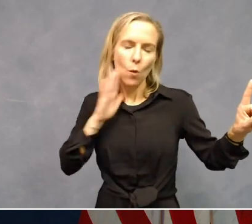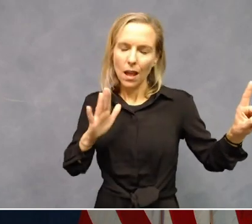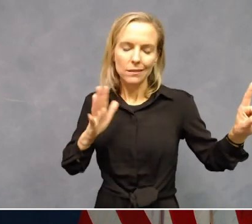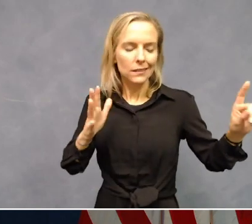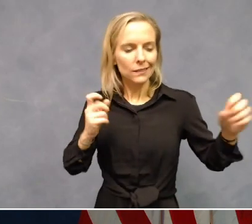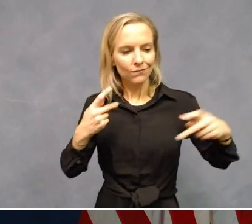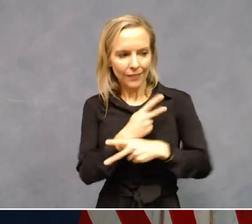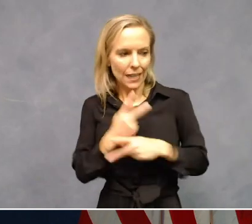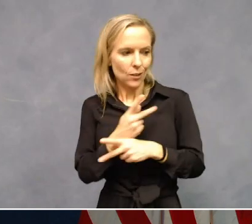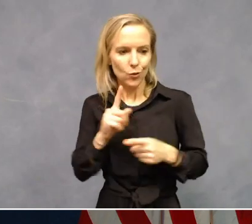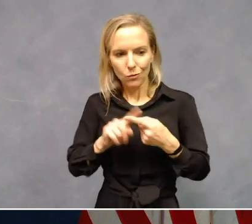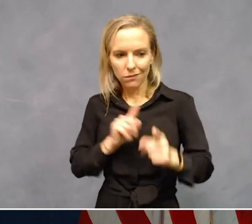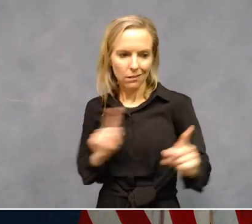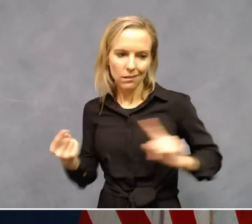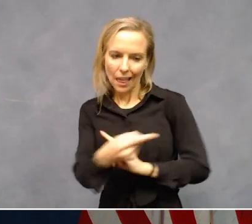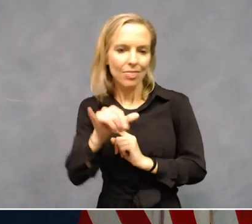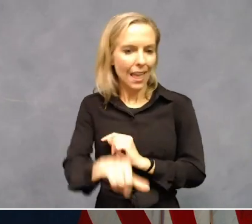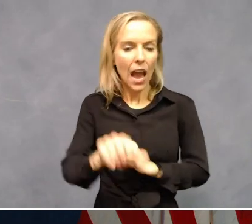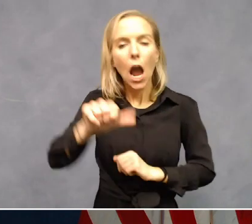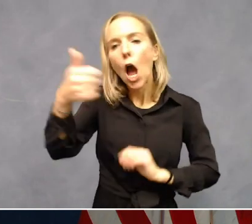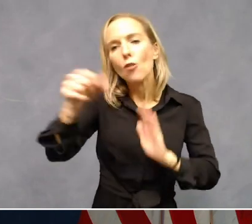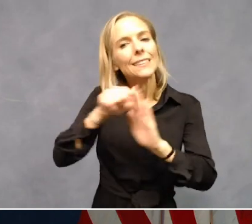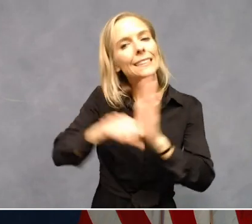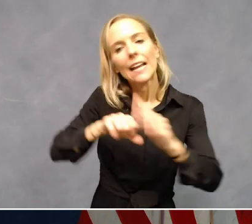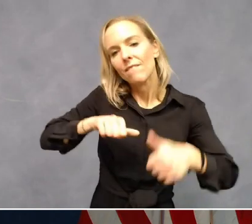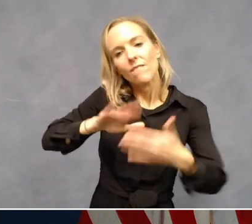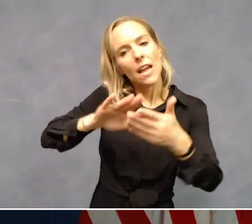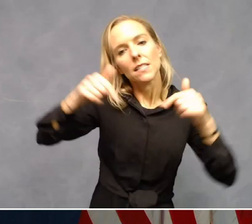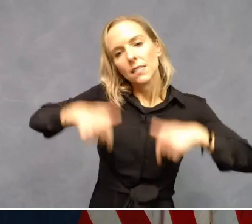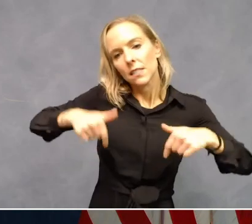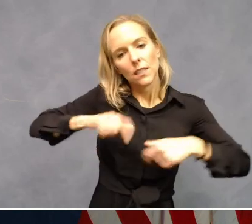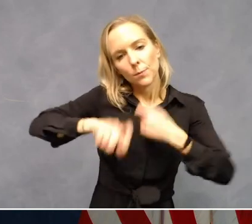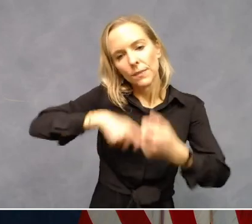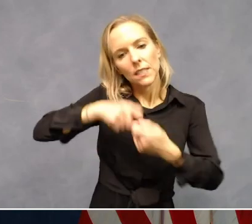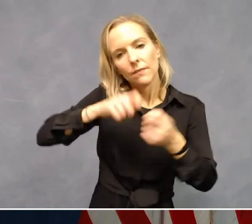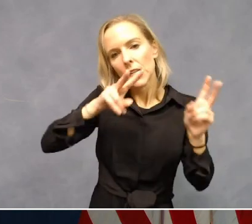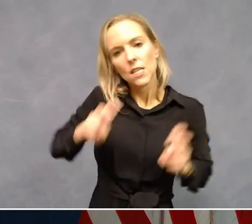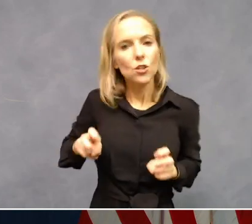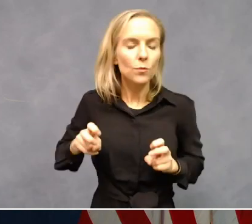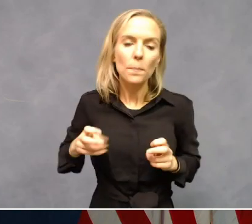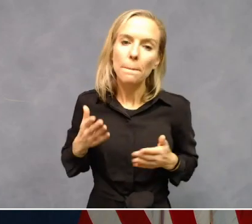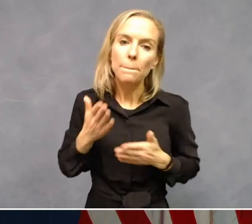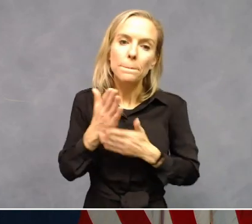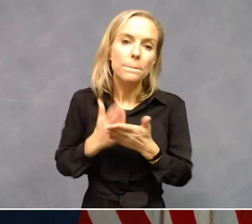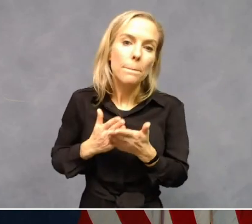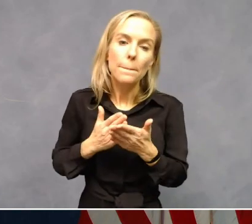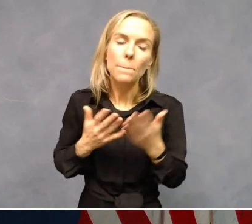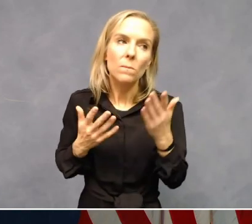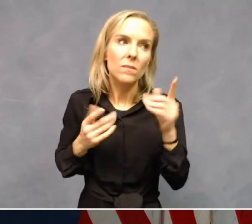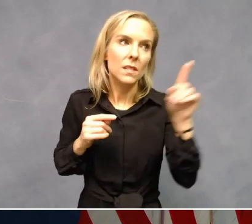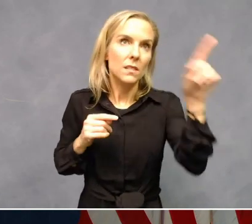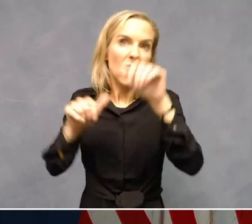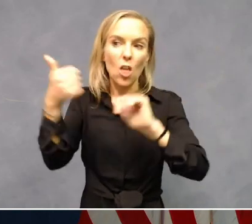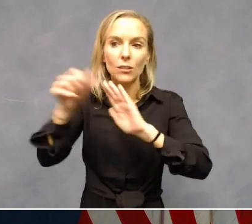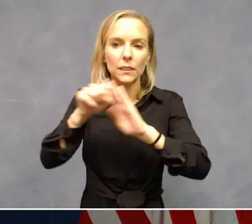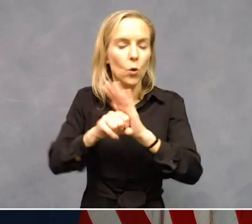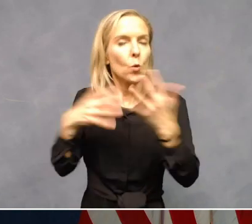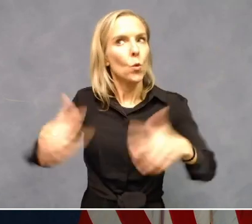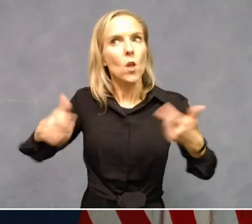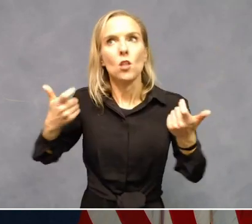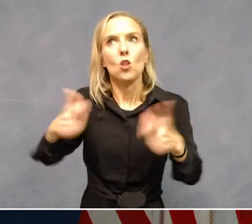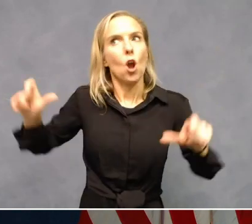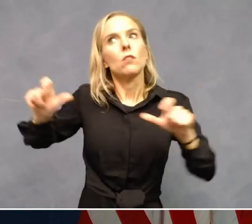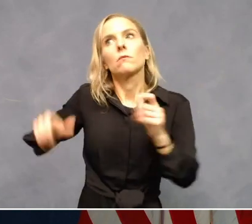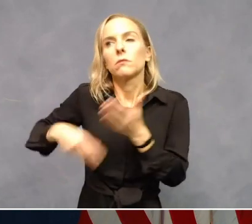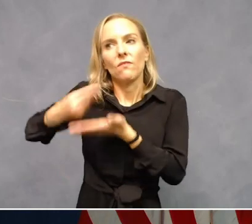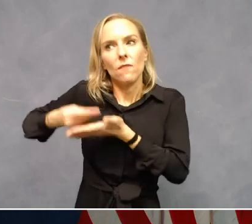too. And every other state has faced this particular issue, some in very large amounts. Again,